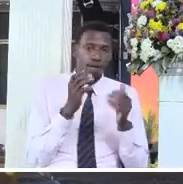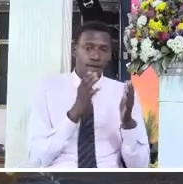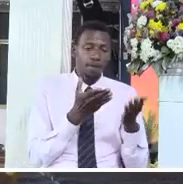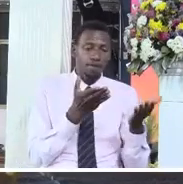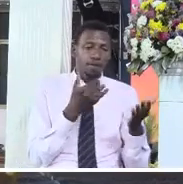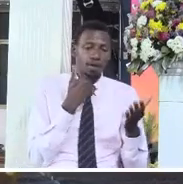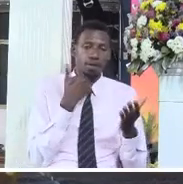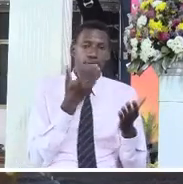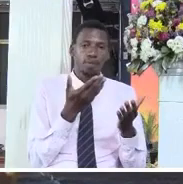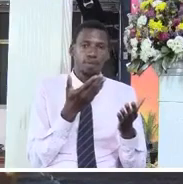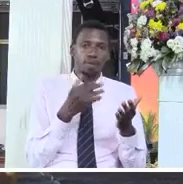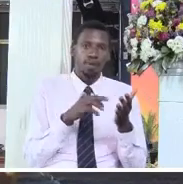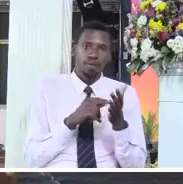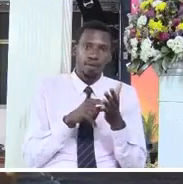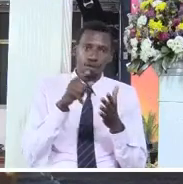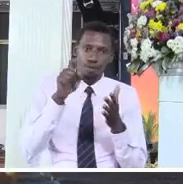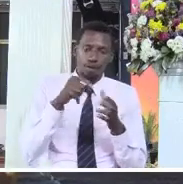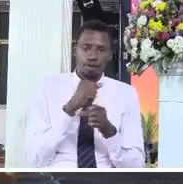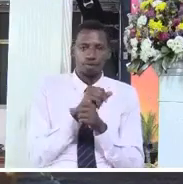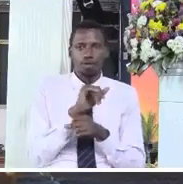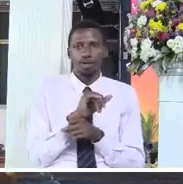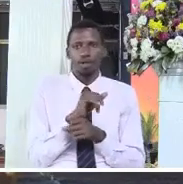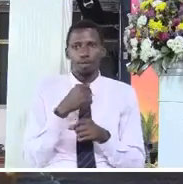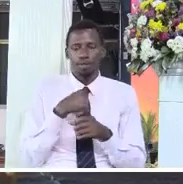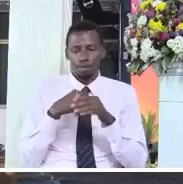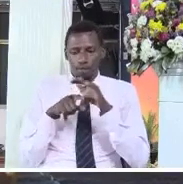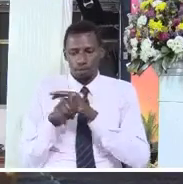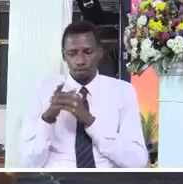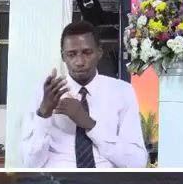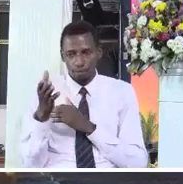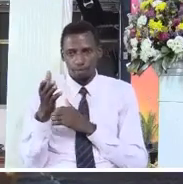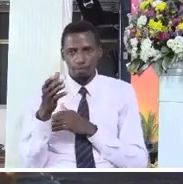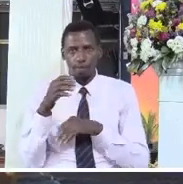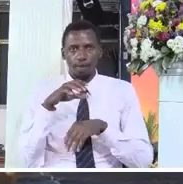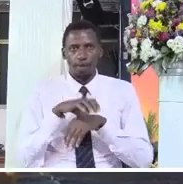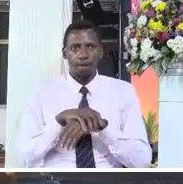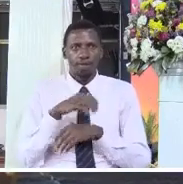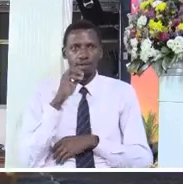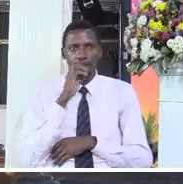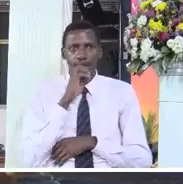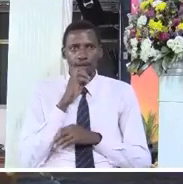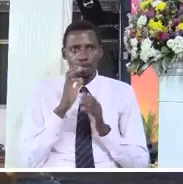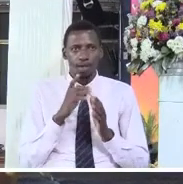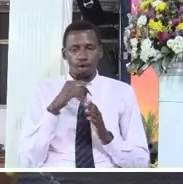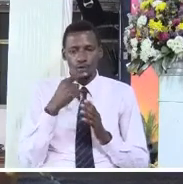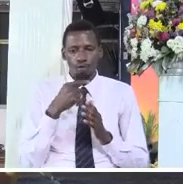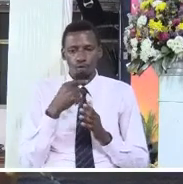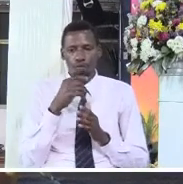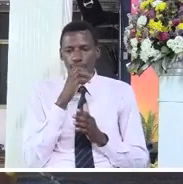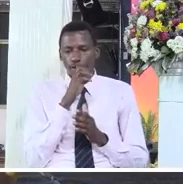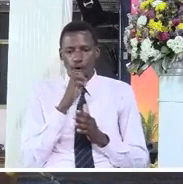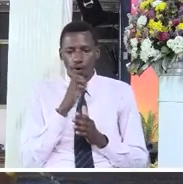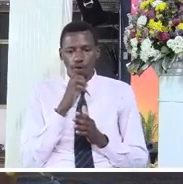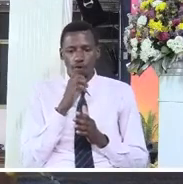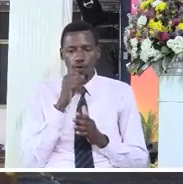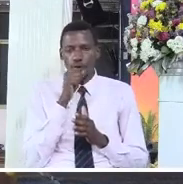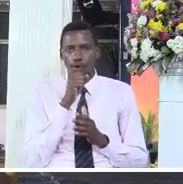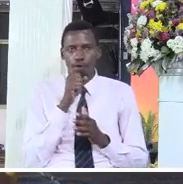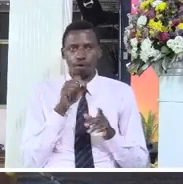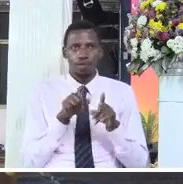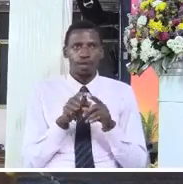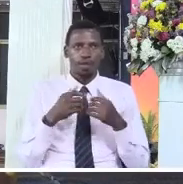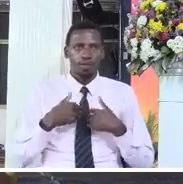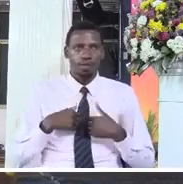so you have to do it. So I went there and found elders who are my age, and I'm like, I thought you were